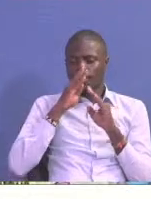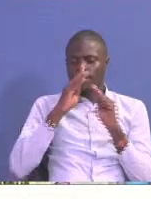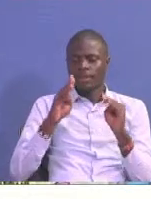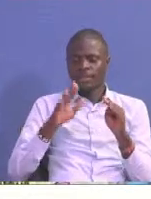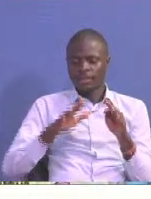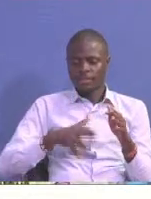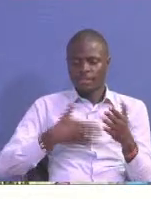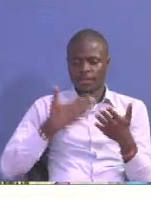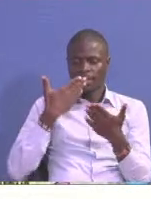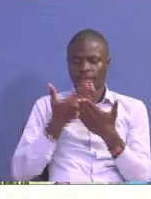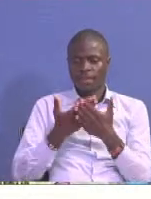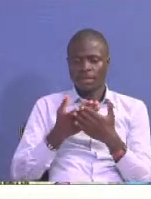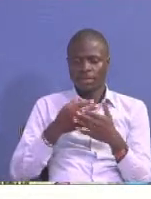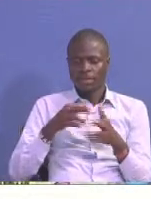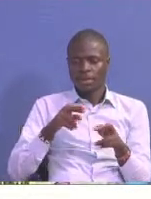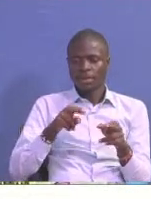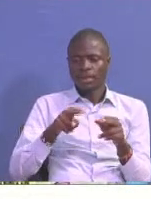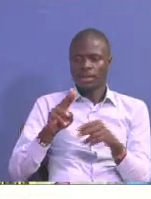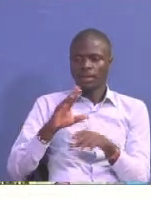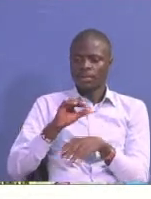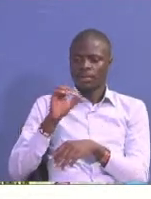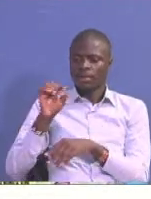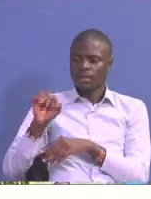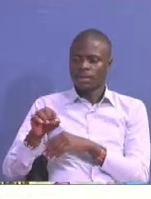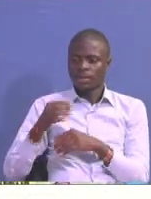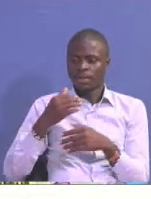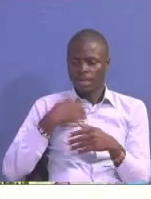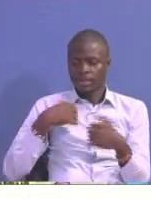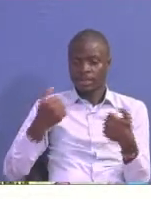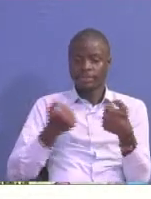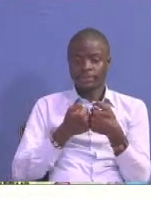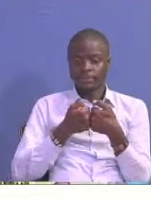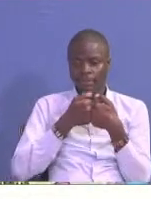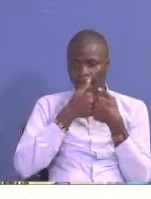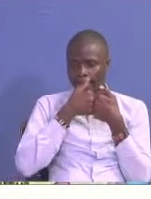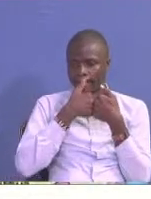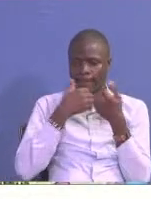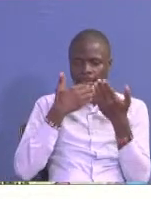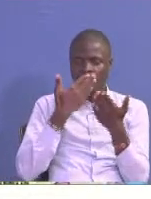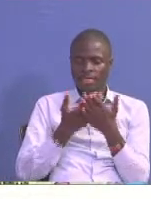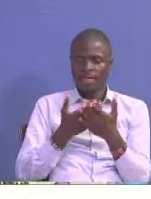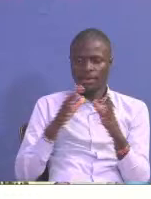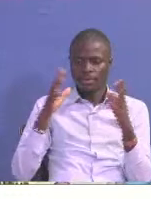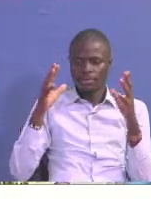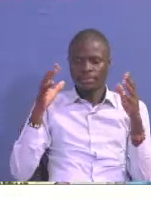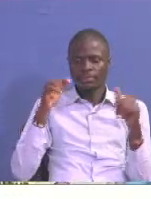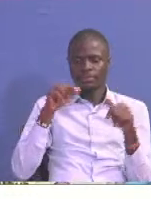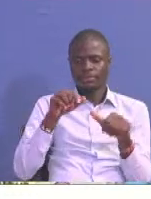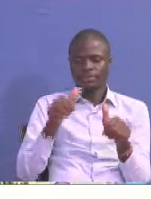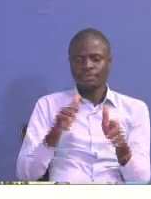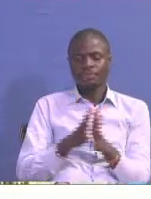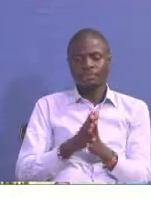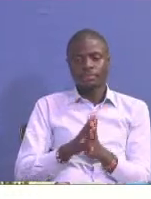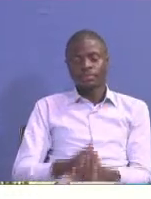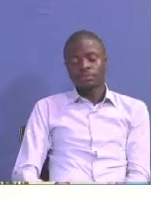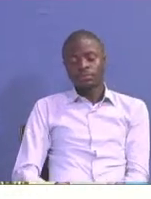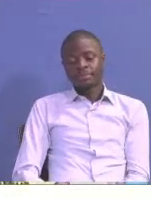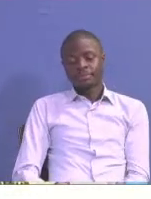feel appreciated. You are running up and down, and it has happened. Thank you. Clap for this team as well.